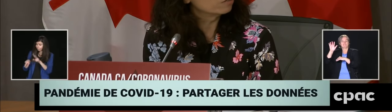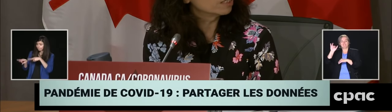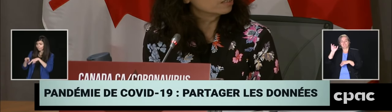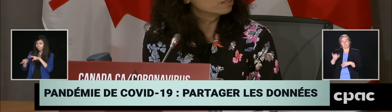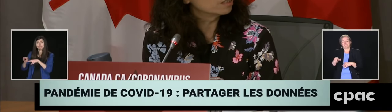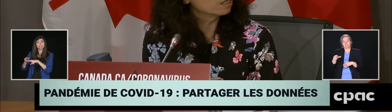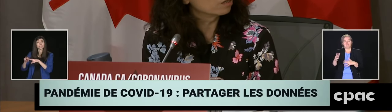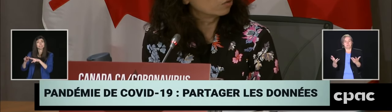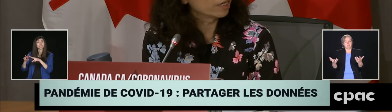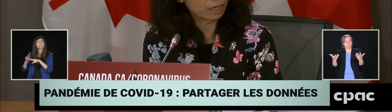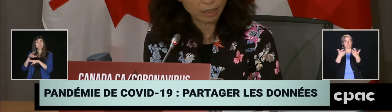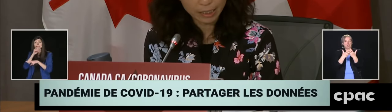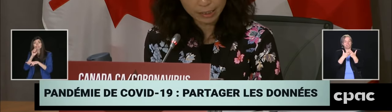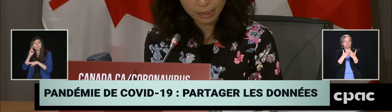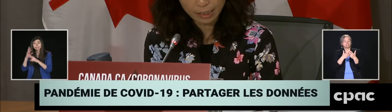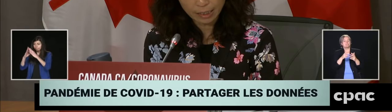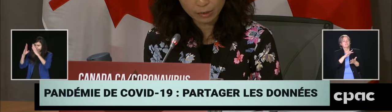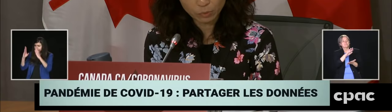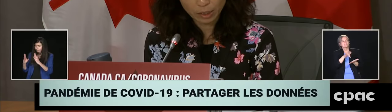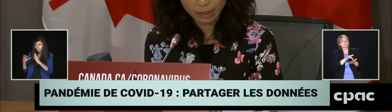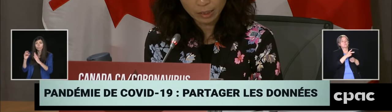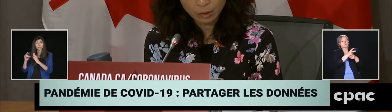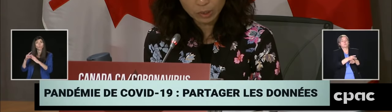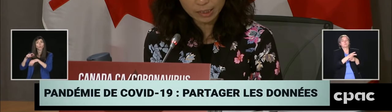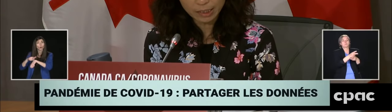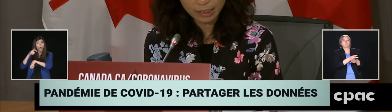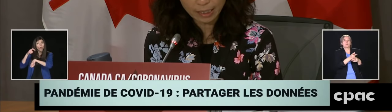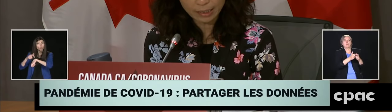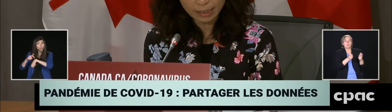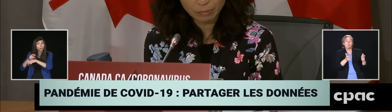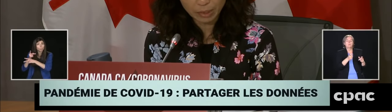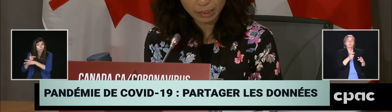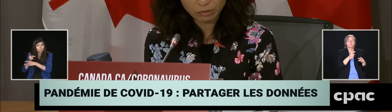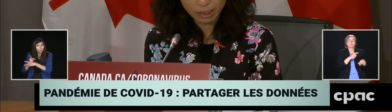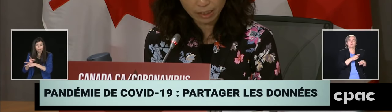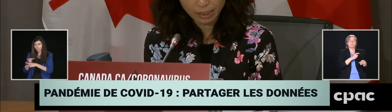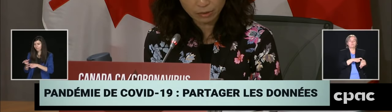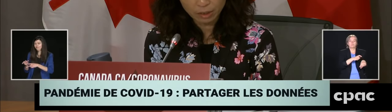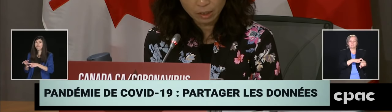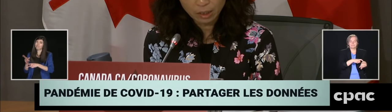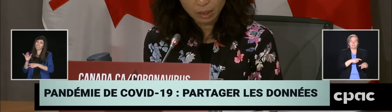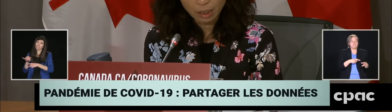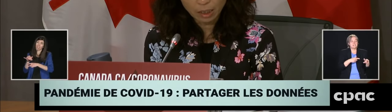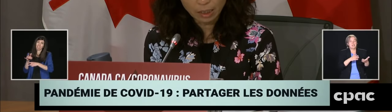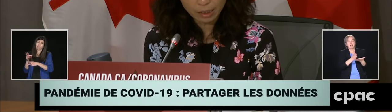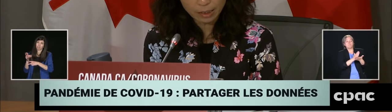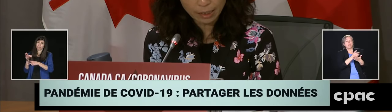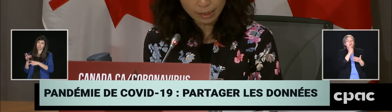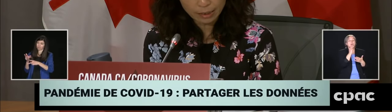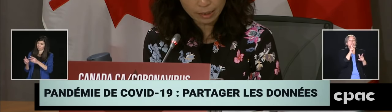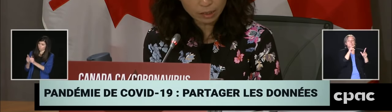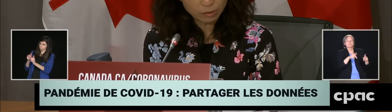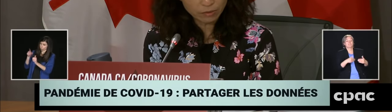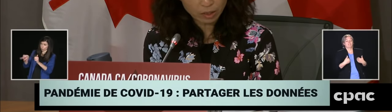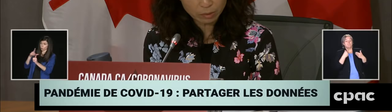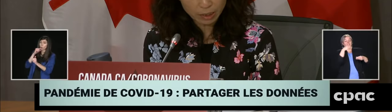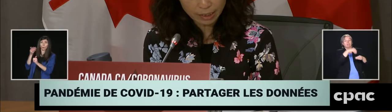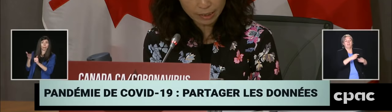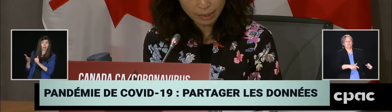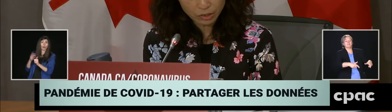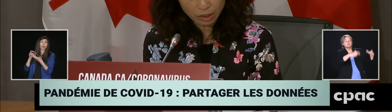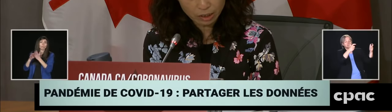age of the residents are quite high. And that's why we're seeing that impact right now. And in terms